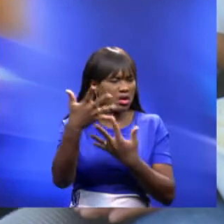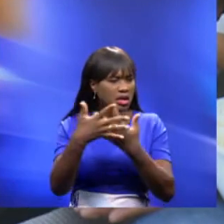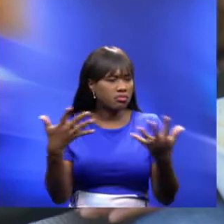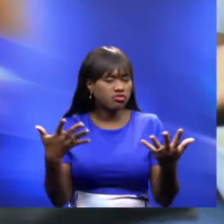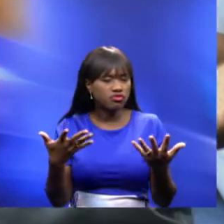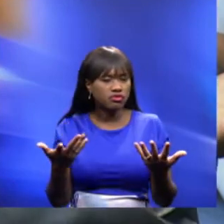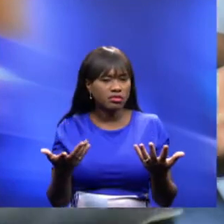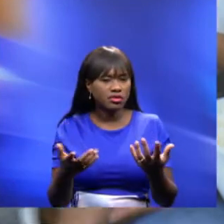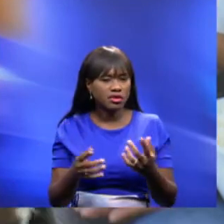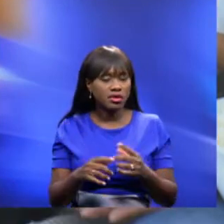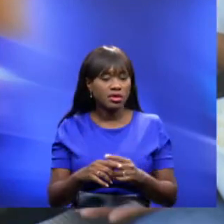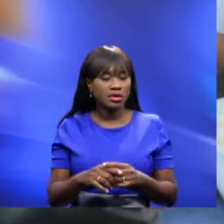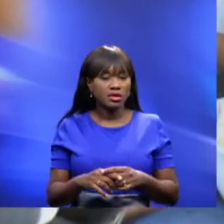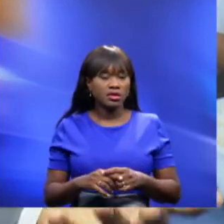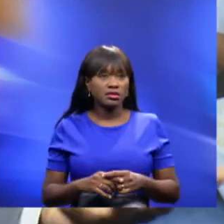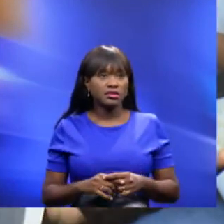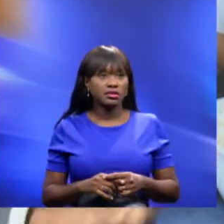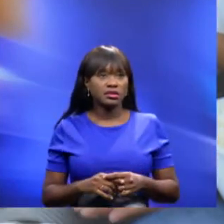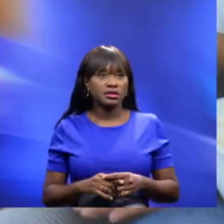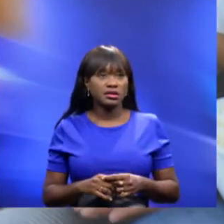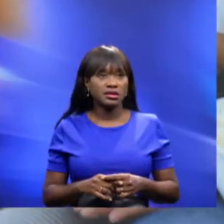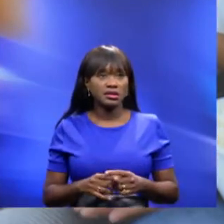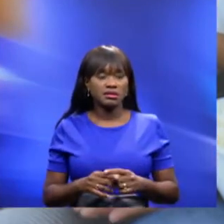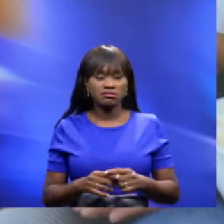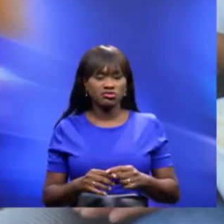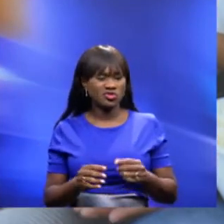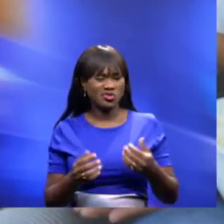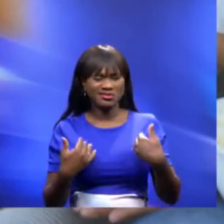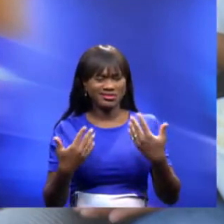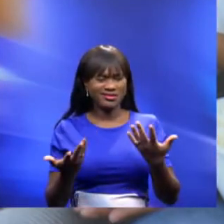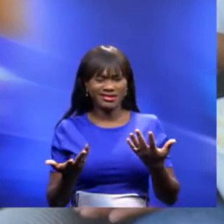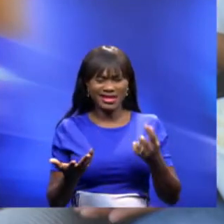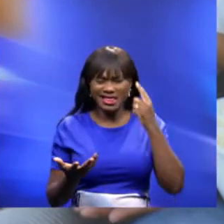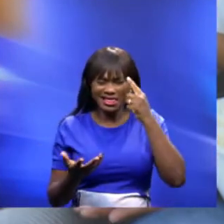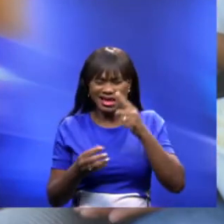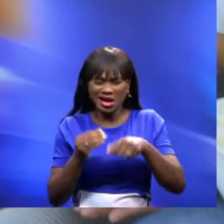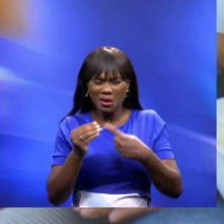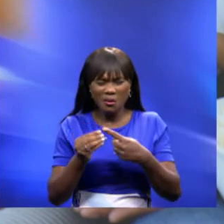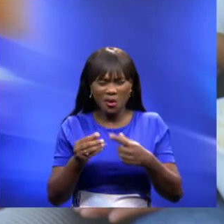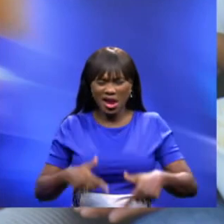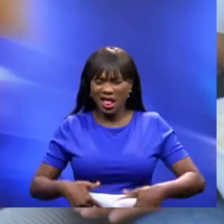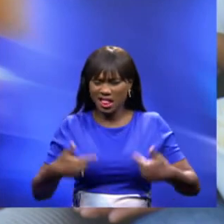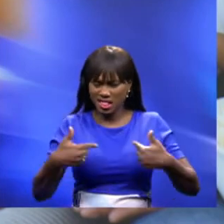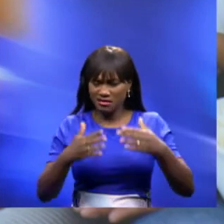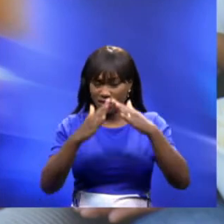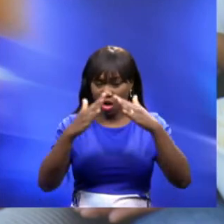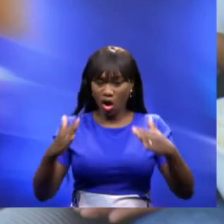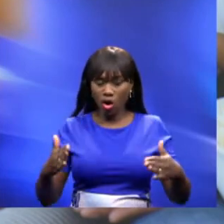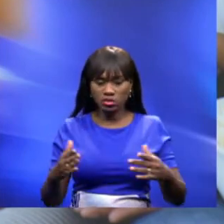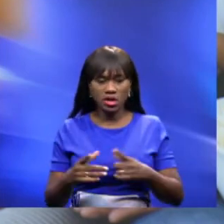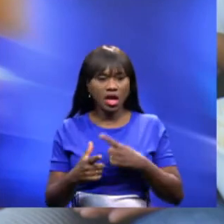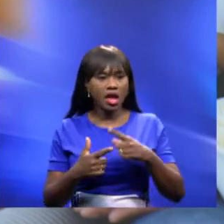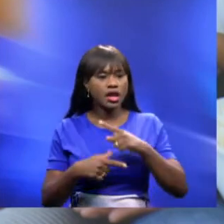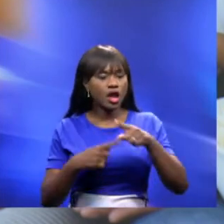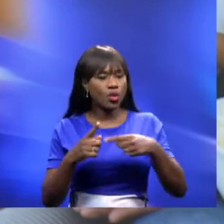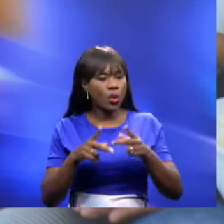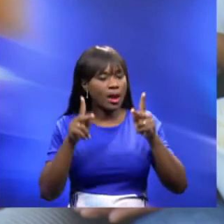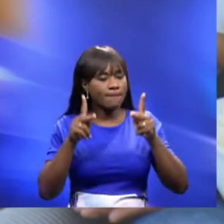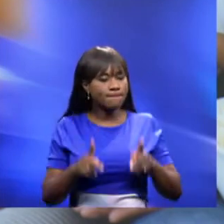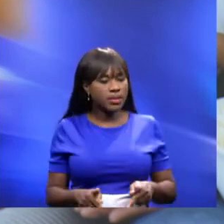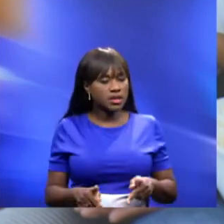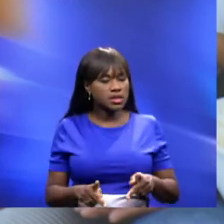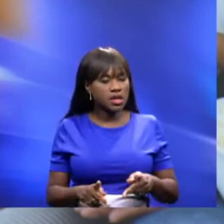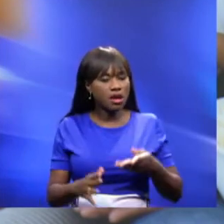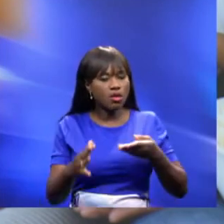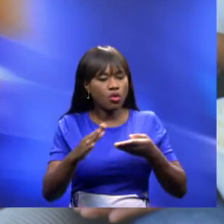because you're thinking you have burglar proof, and there's no burglar proof. And it's only when someone walks into our house, take up the